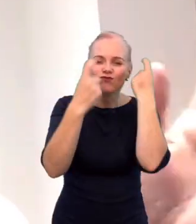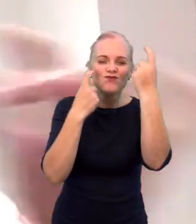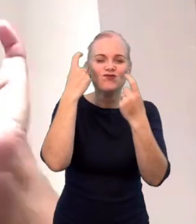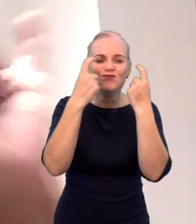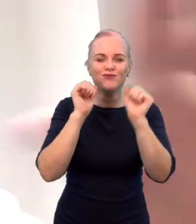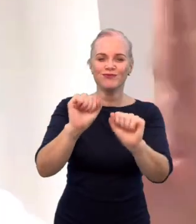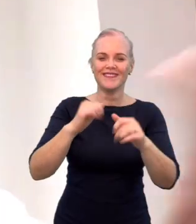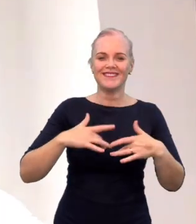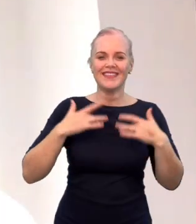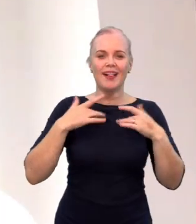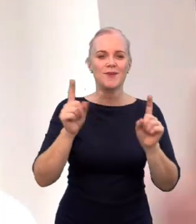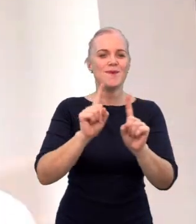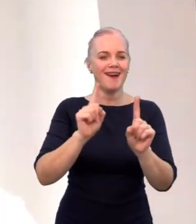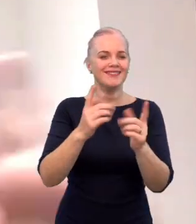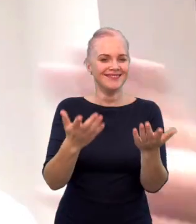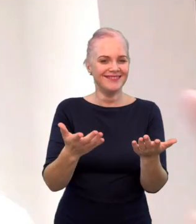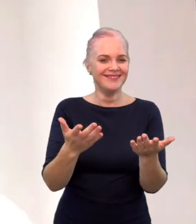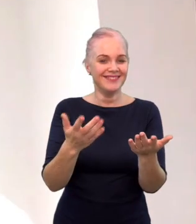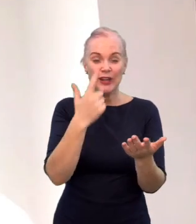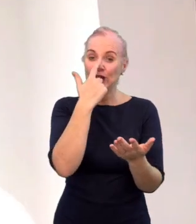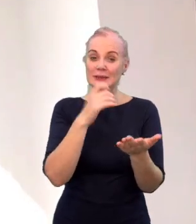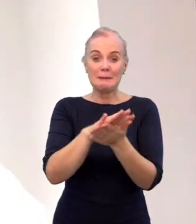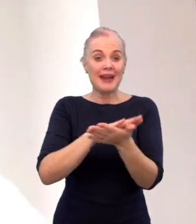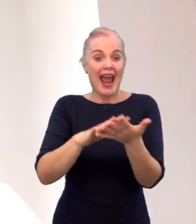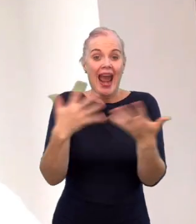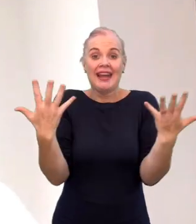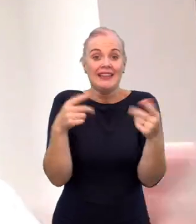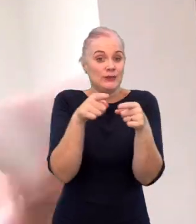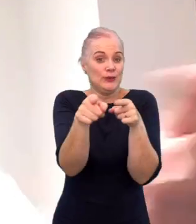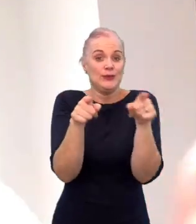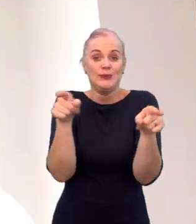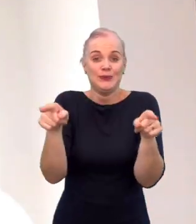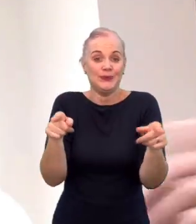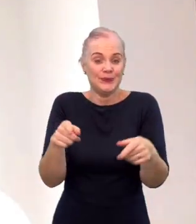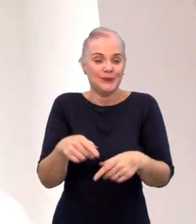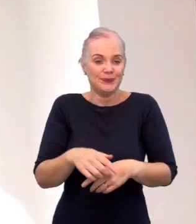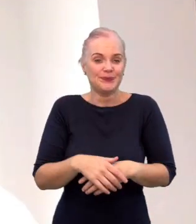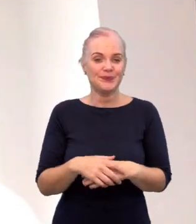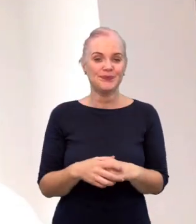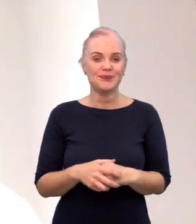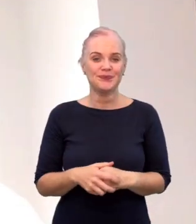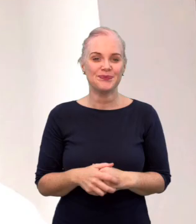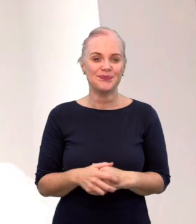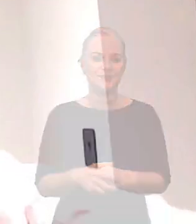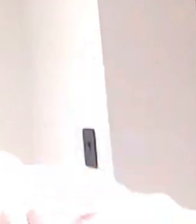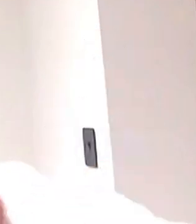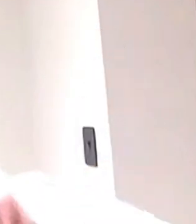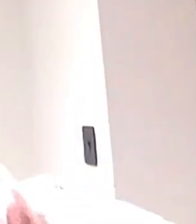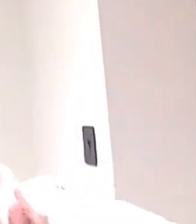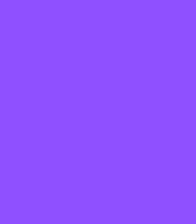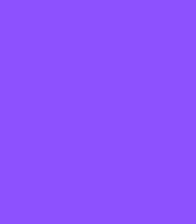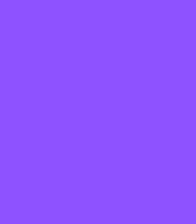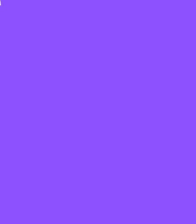you know, through your own eyes, and let's just see what you think. And it can mean anything to you. Yeah.